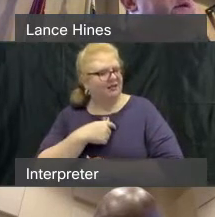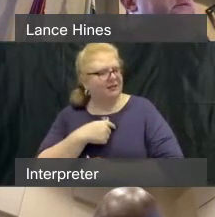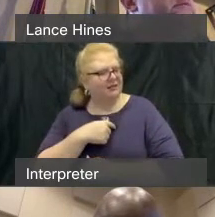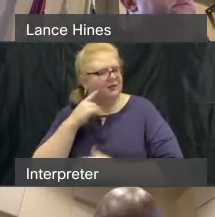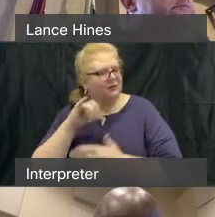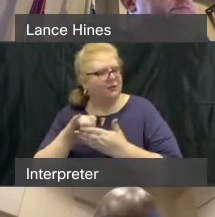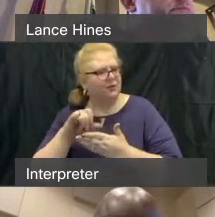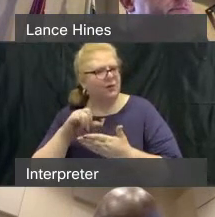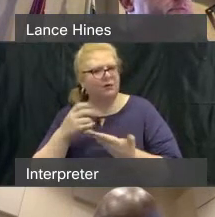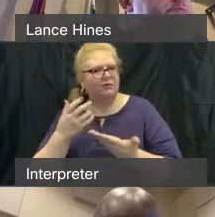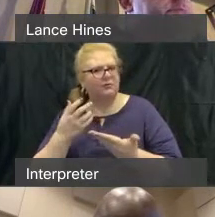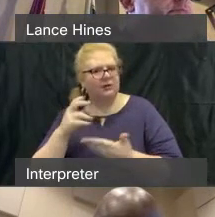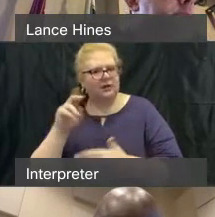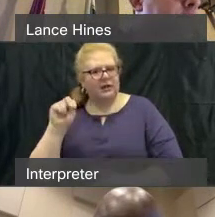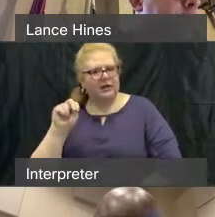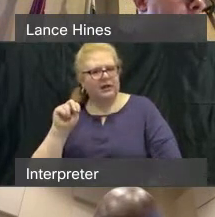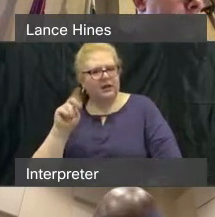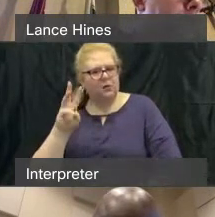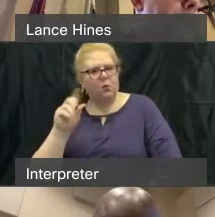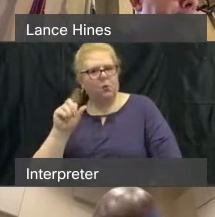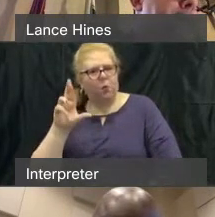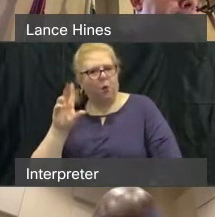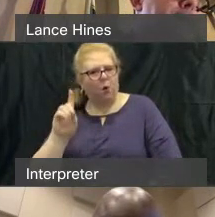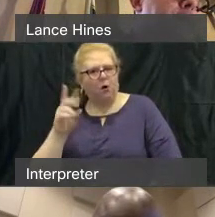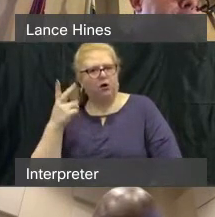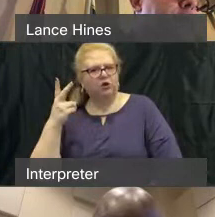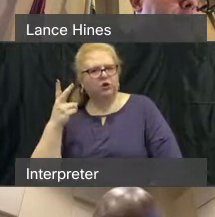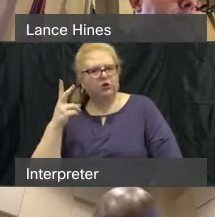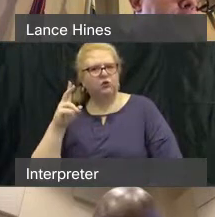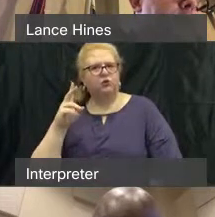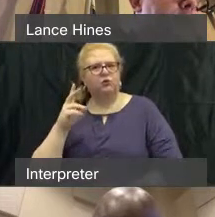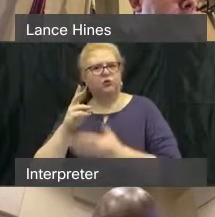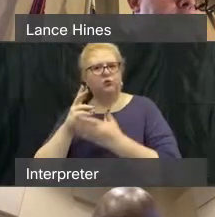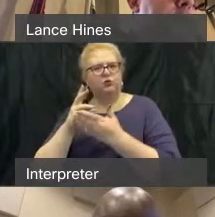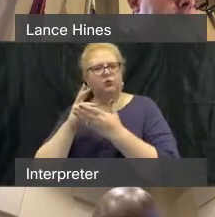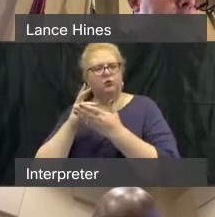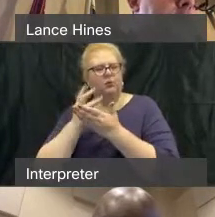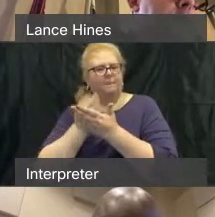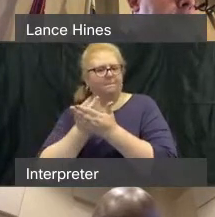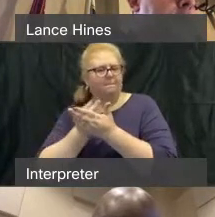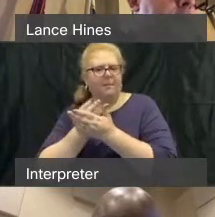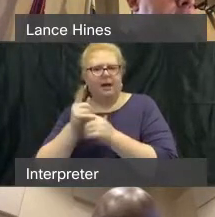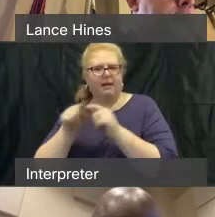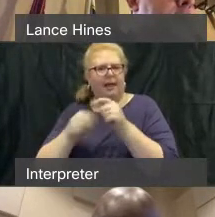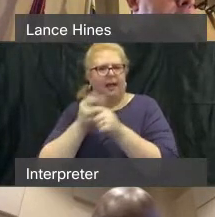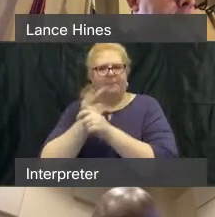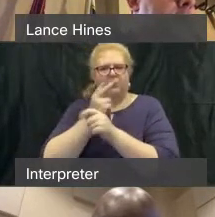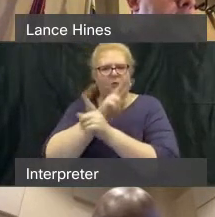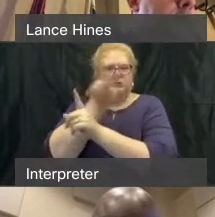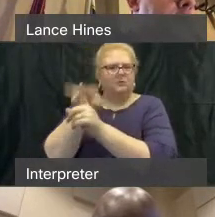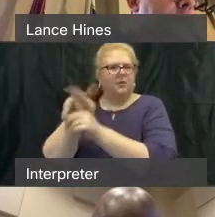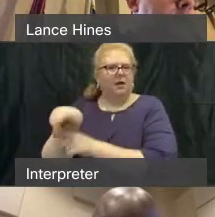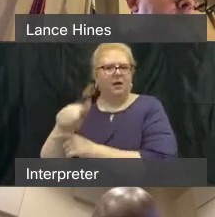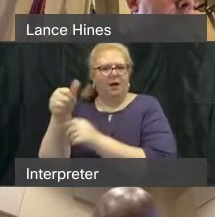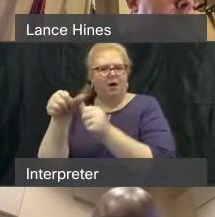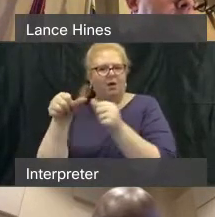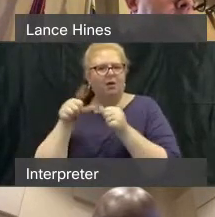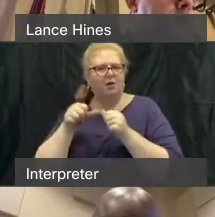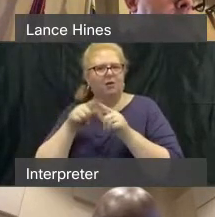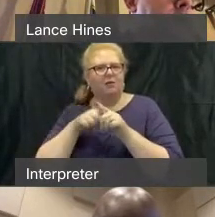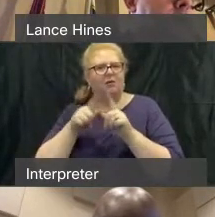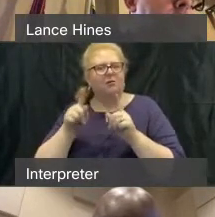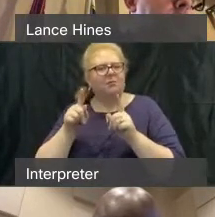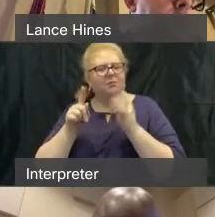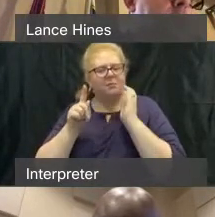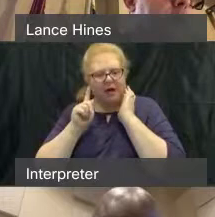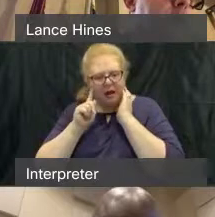$2 anywhere else outside the areas that we use those. So, Bruce, I echo that, and I